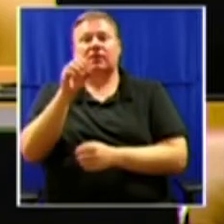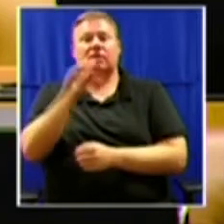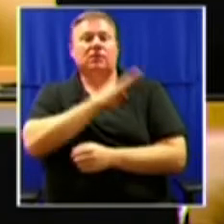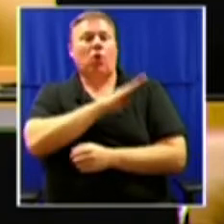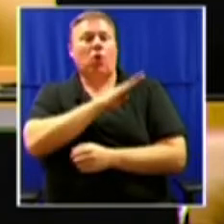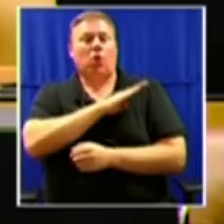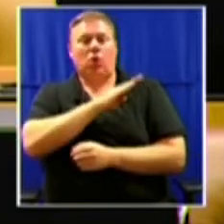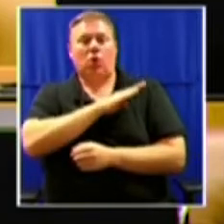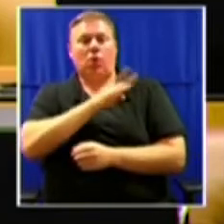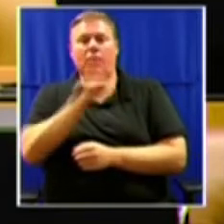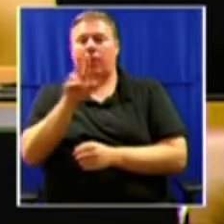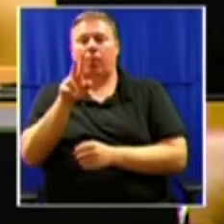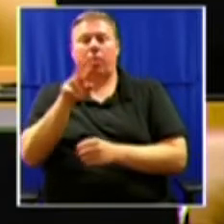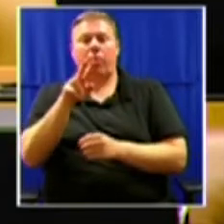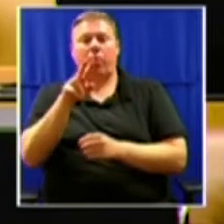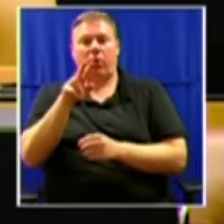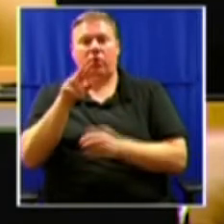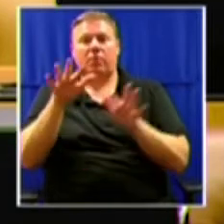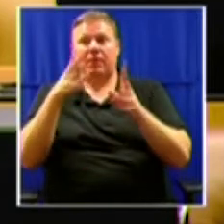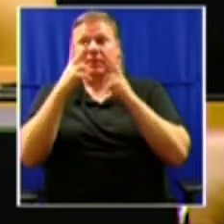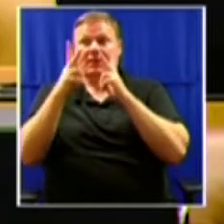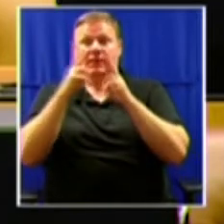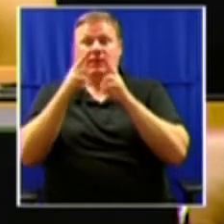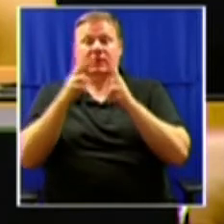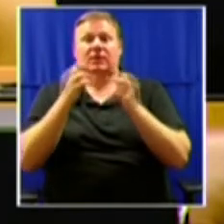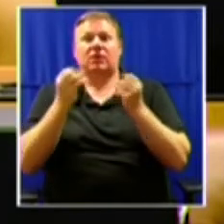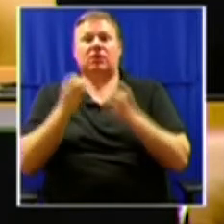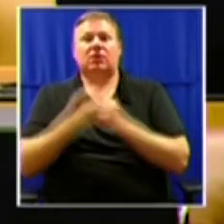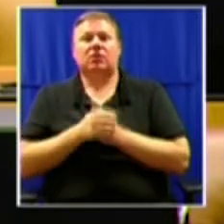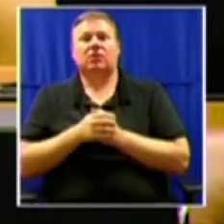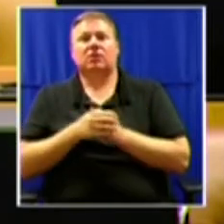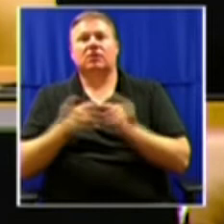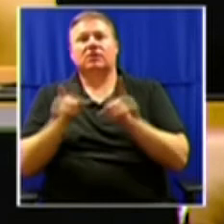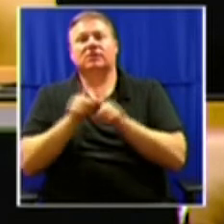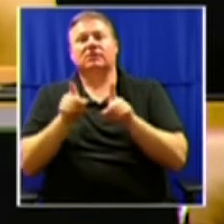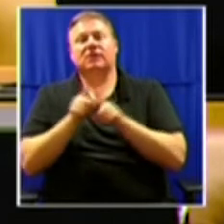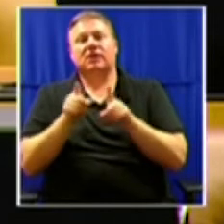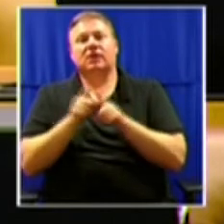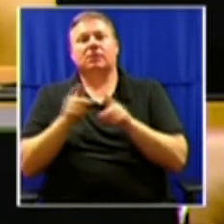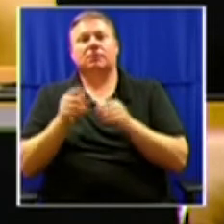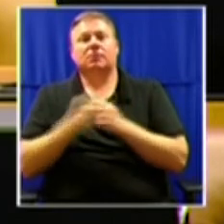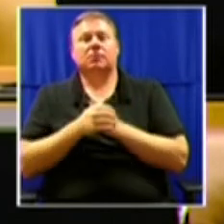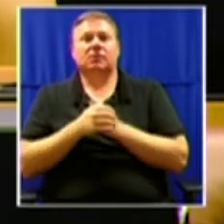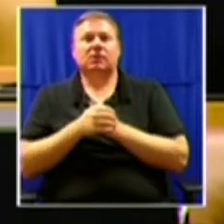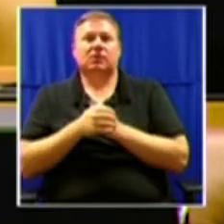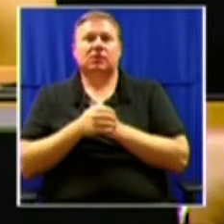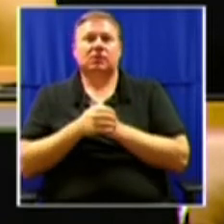and the police. There is also the argument that these figures are